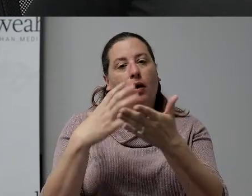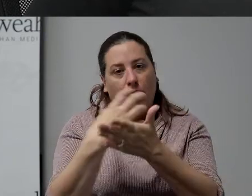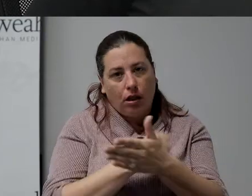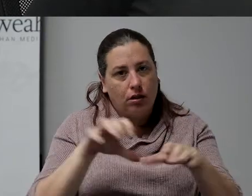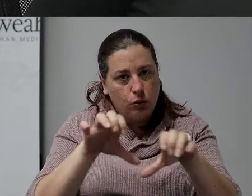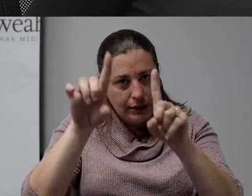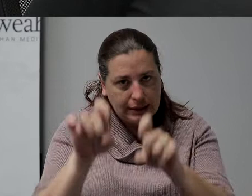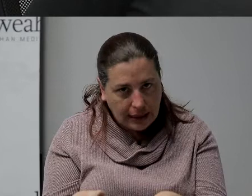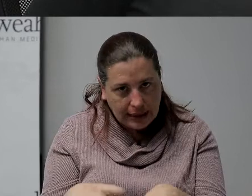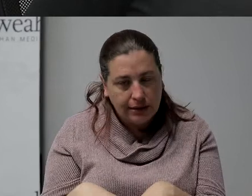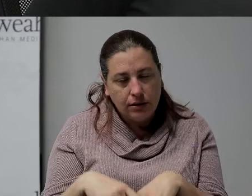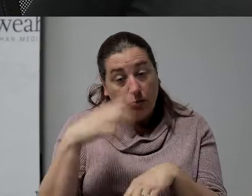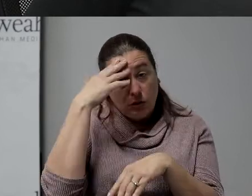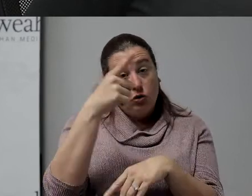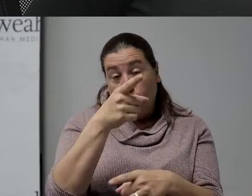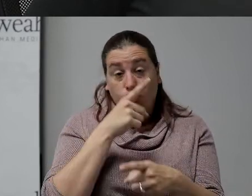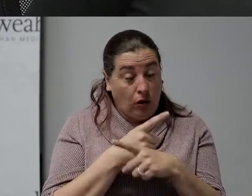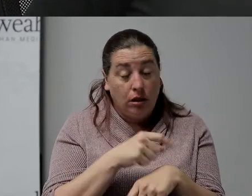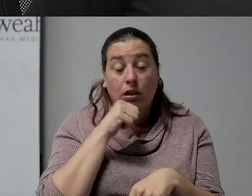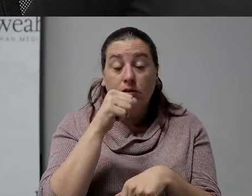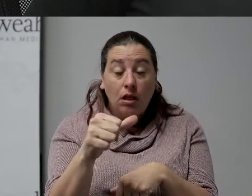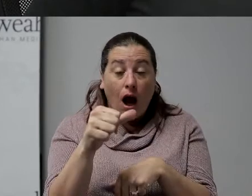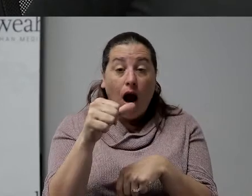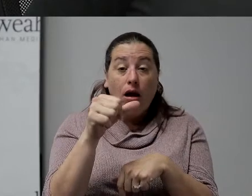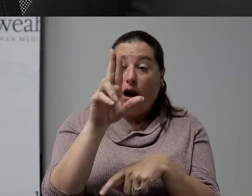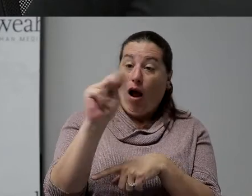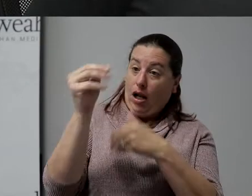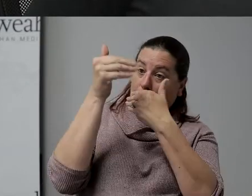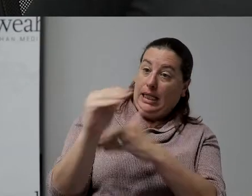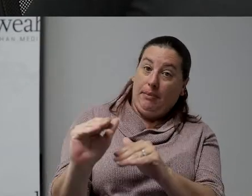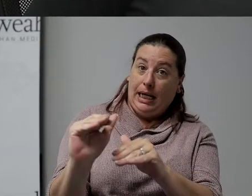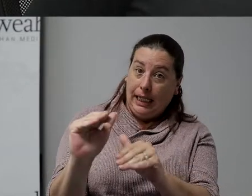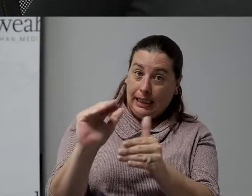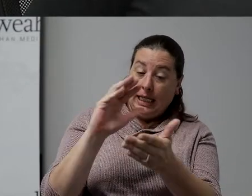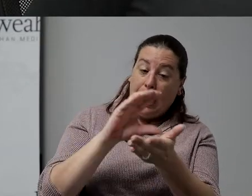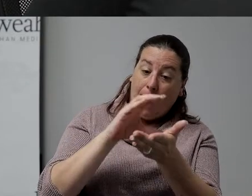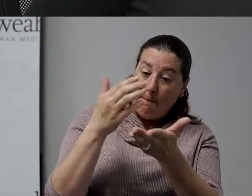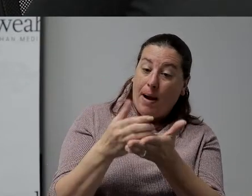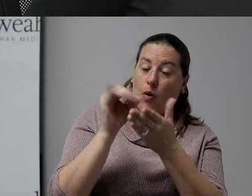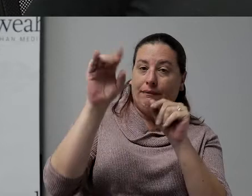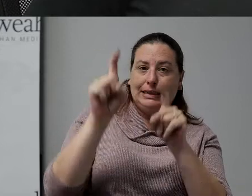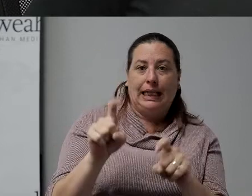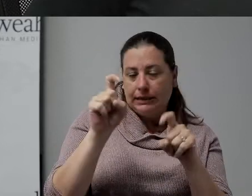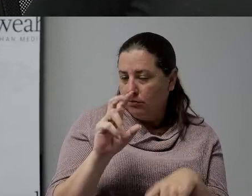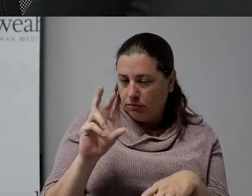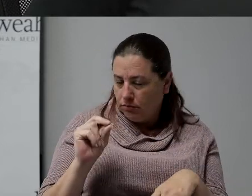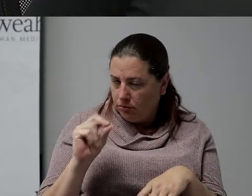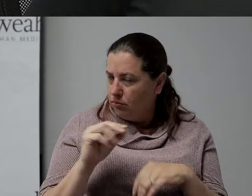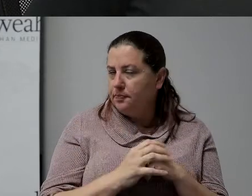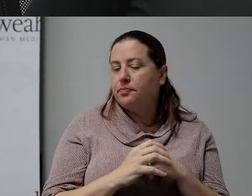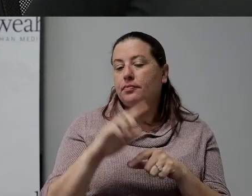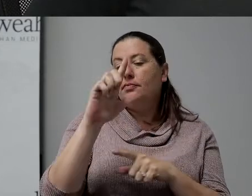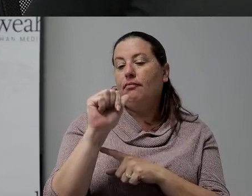not an unlimited amount of the actual testing medium. So laboratories